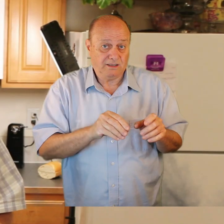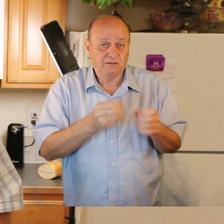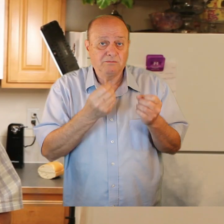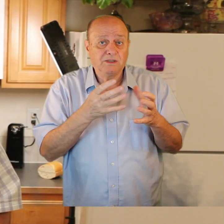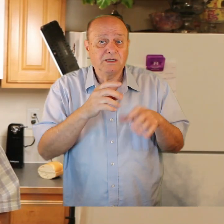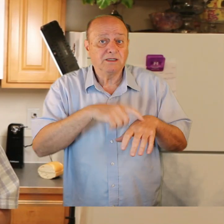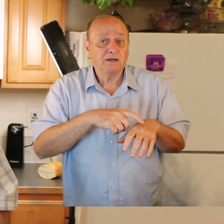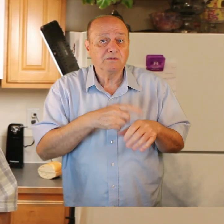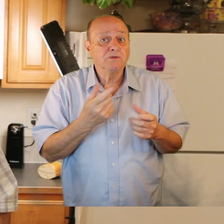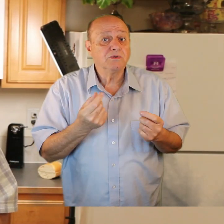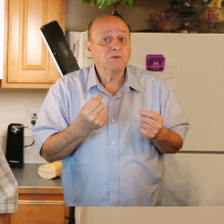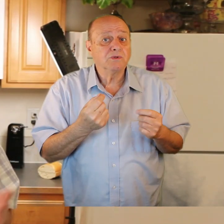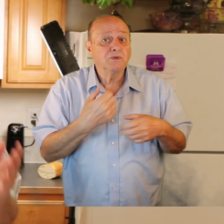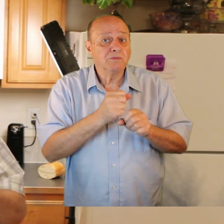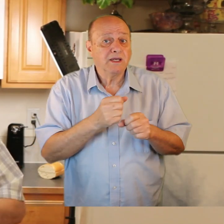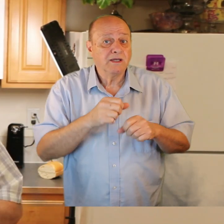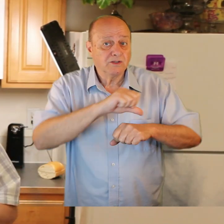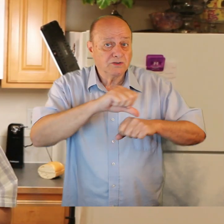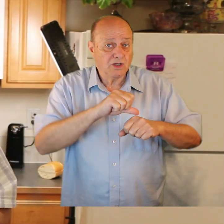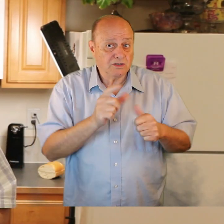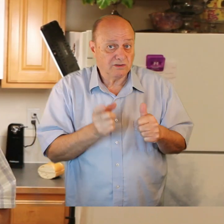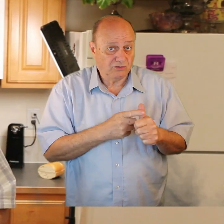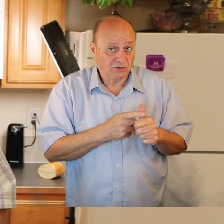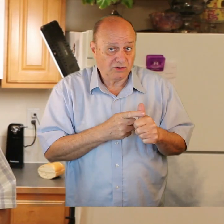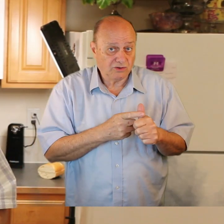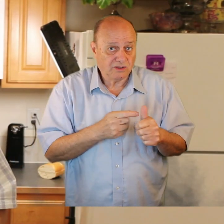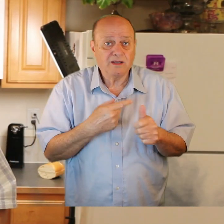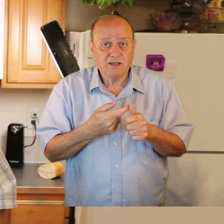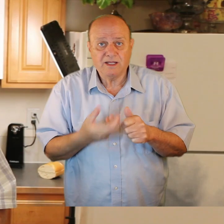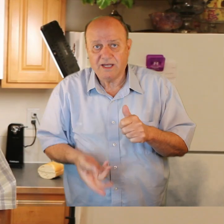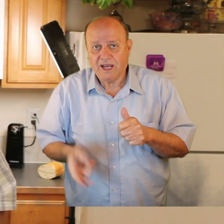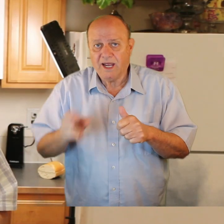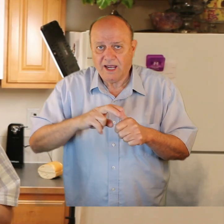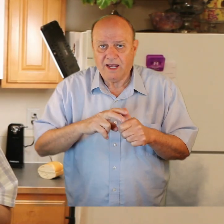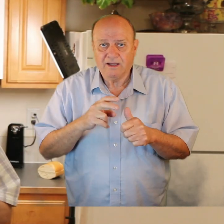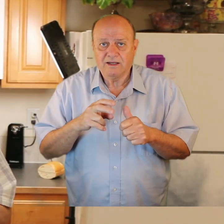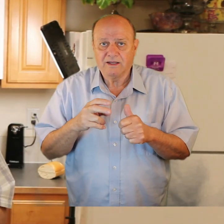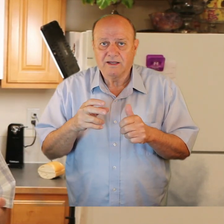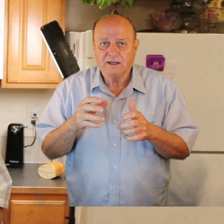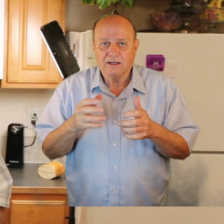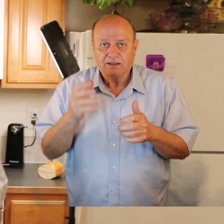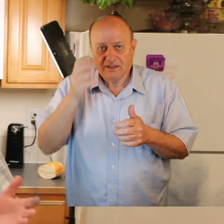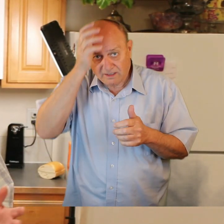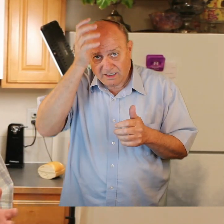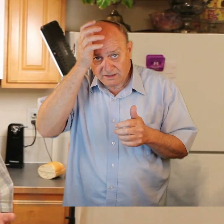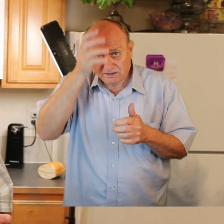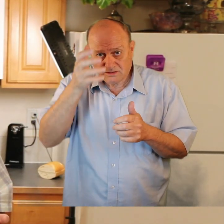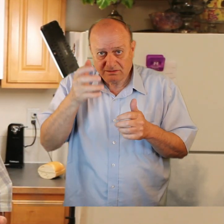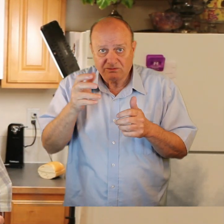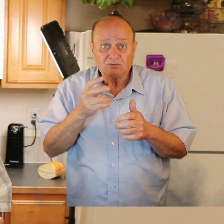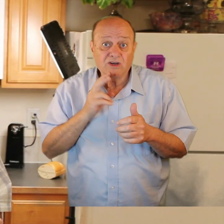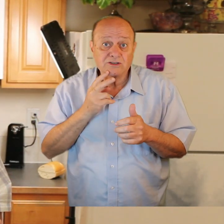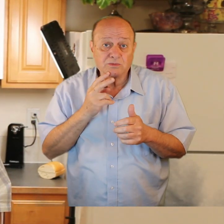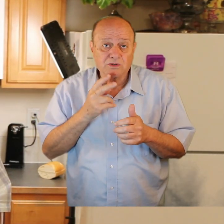times what they do is make the sauce first, put in the lettuce and the salad vegetable, and then stir that, and everybody gets